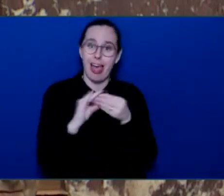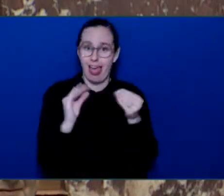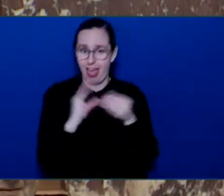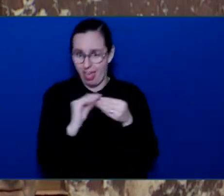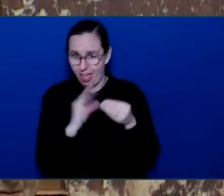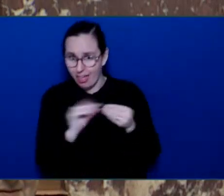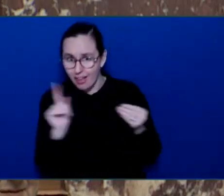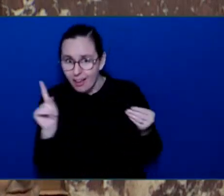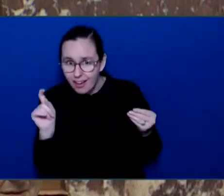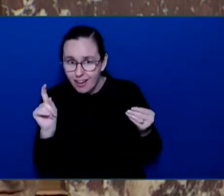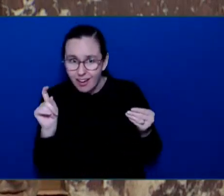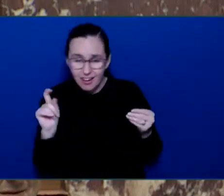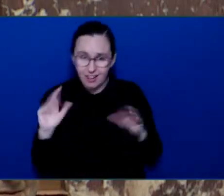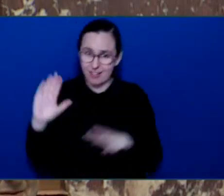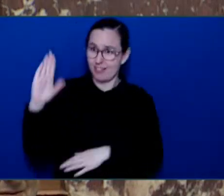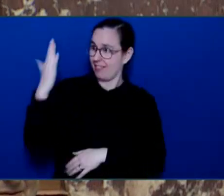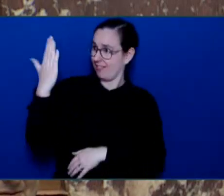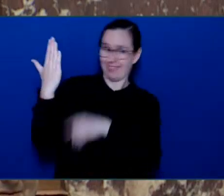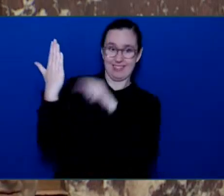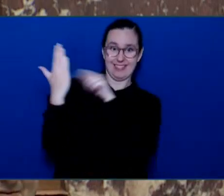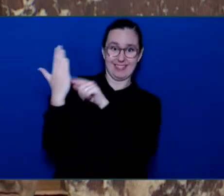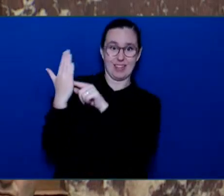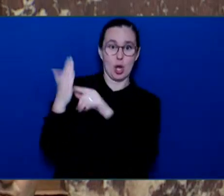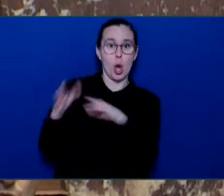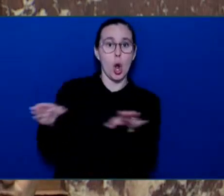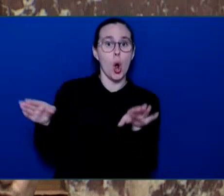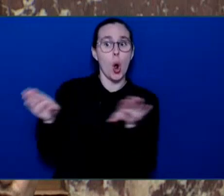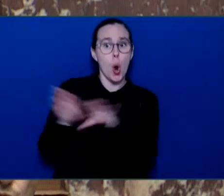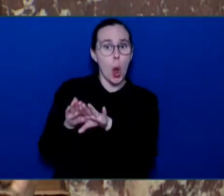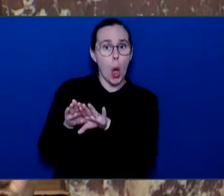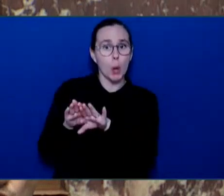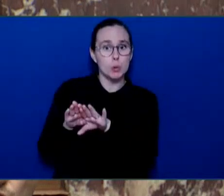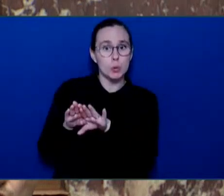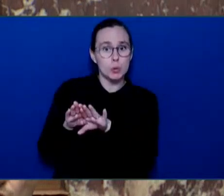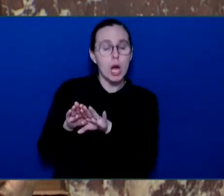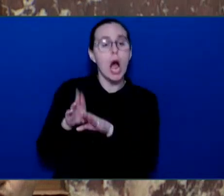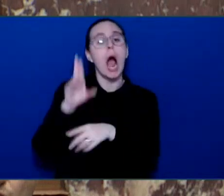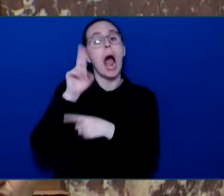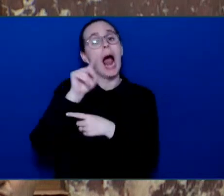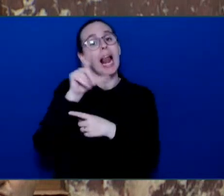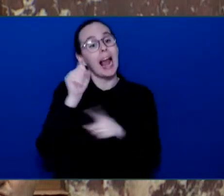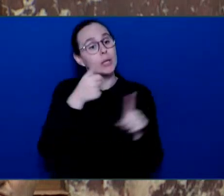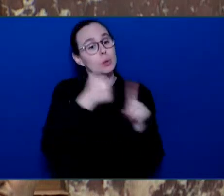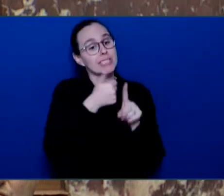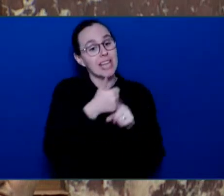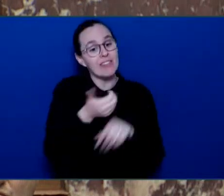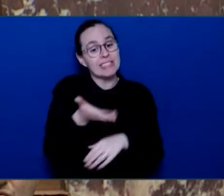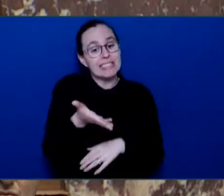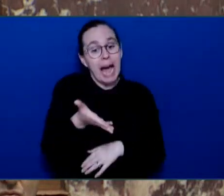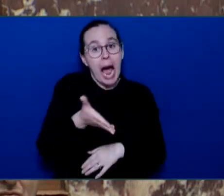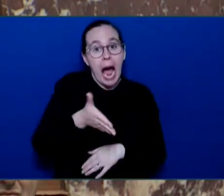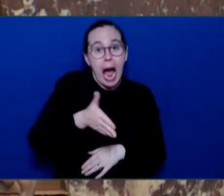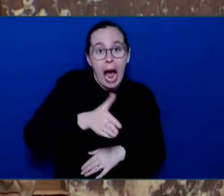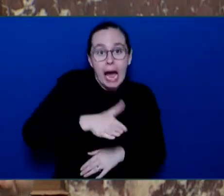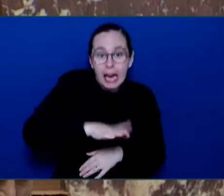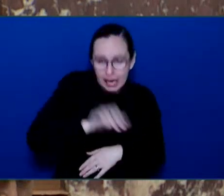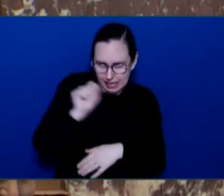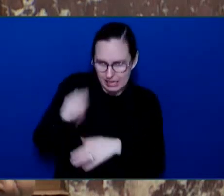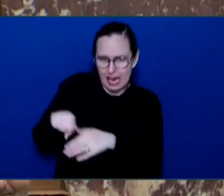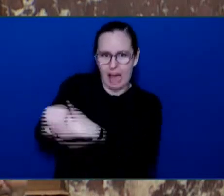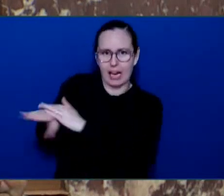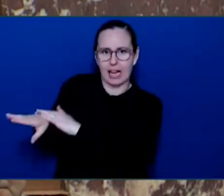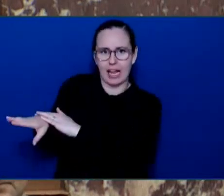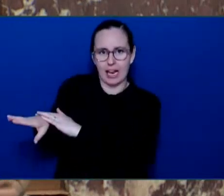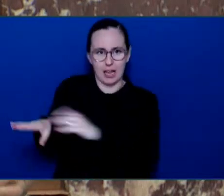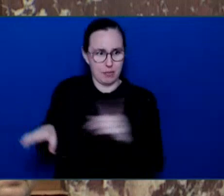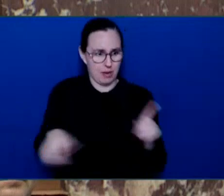imminently dying. Ken, having endured this nightmare, warns, and I quote, if the minister says that the